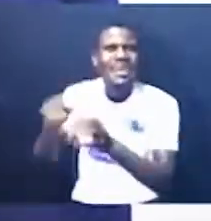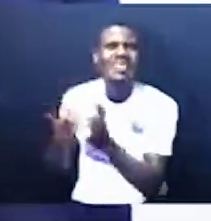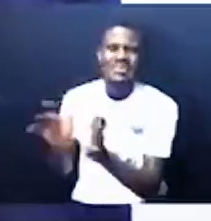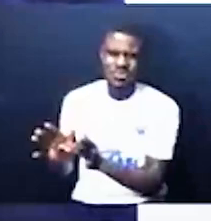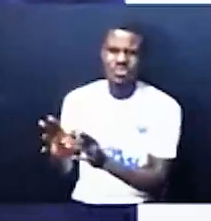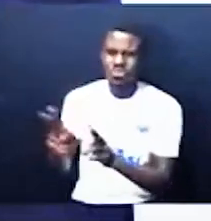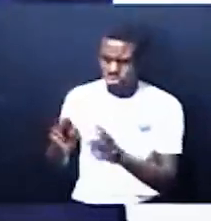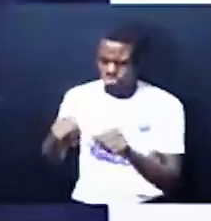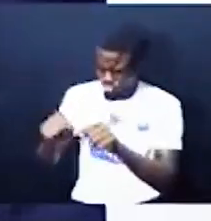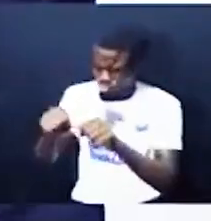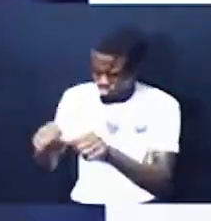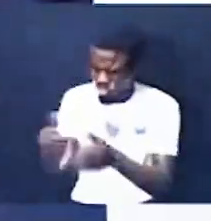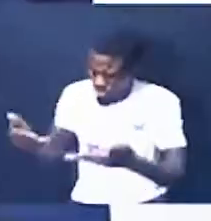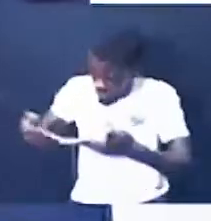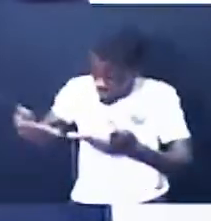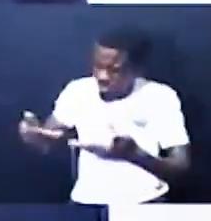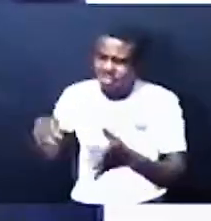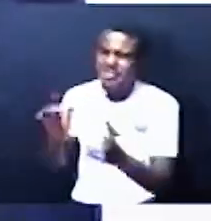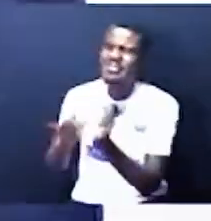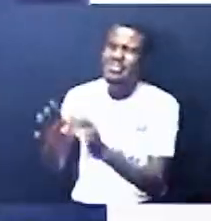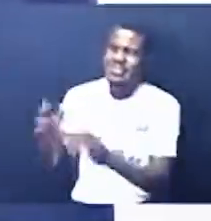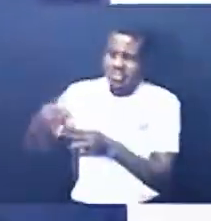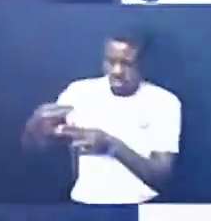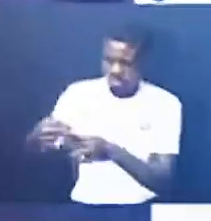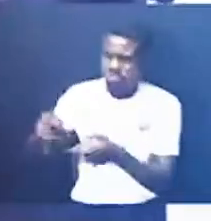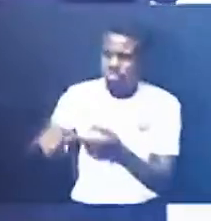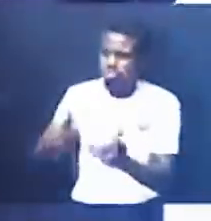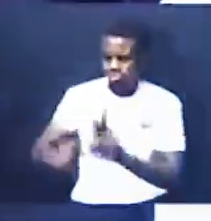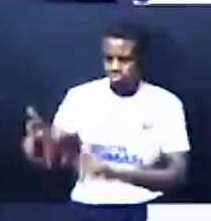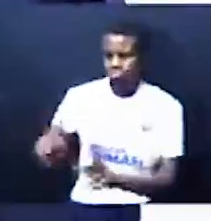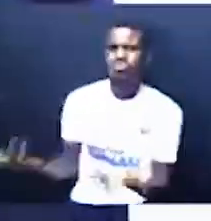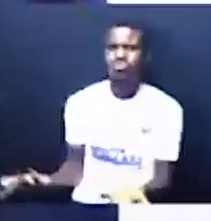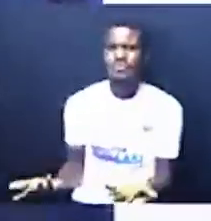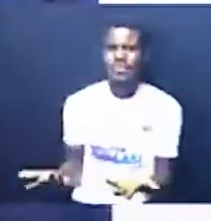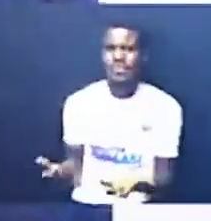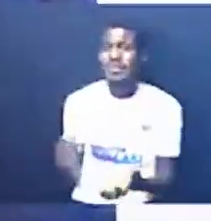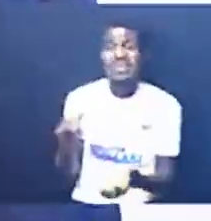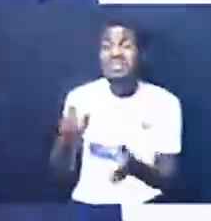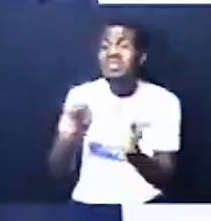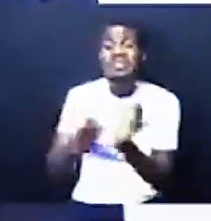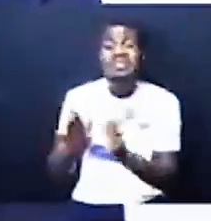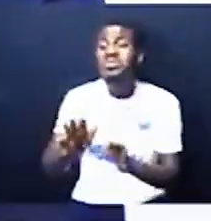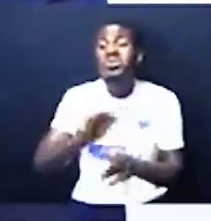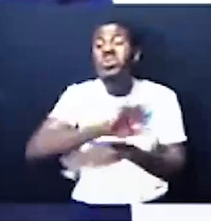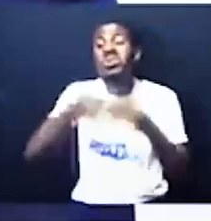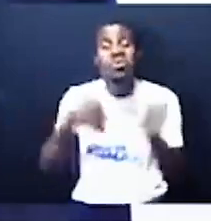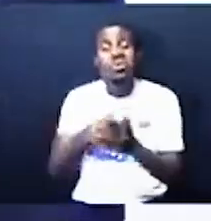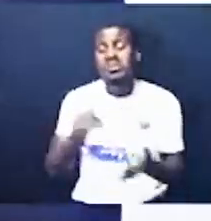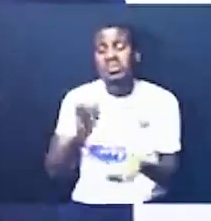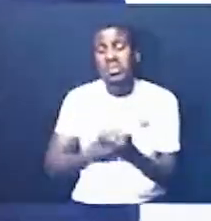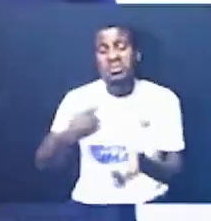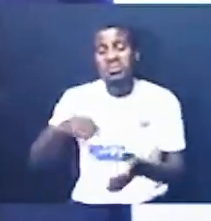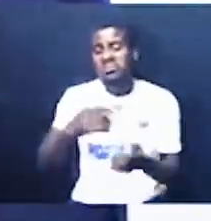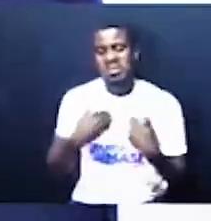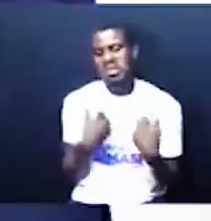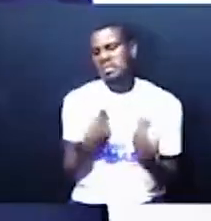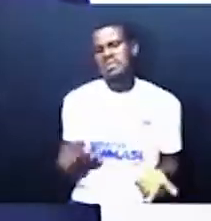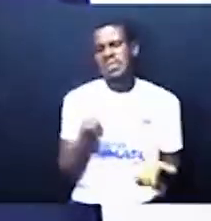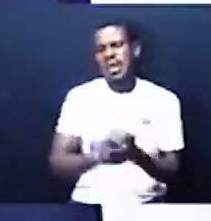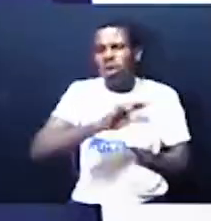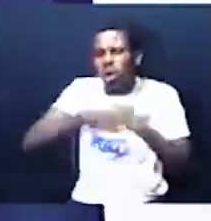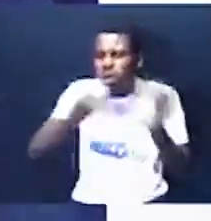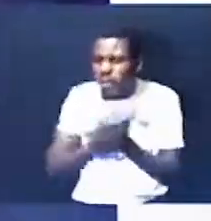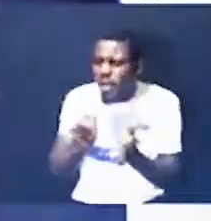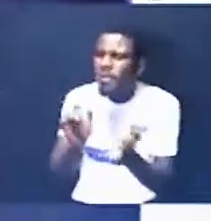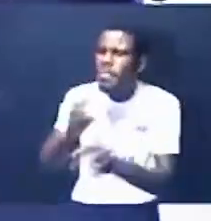Jesus to people. I don't know mummy en question kan Yesu wasem tra fufu. He is all we have and he's all the world needs. Ono an ye wo, no no an so